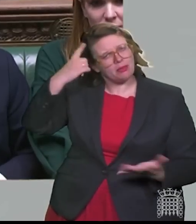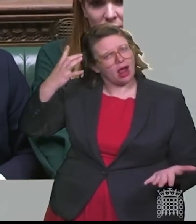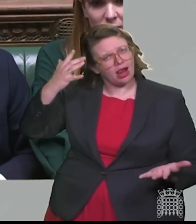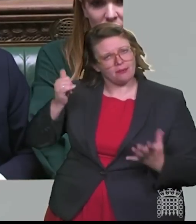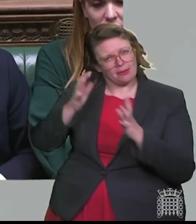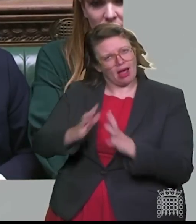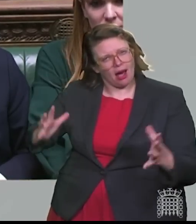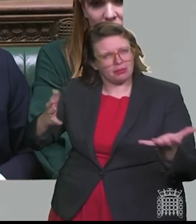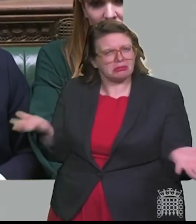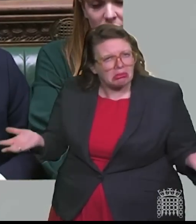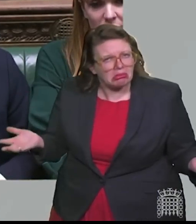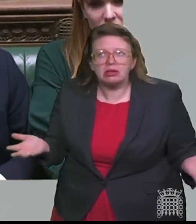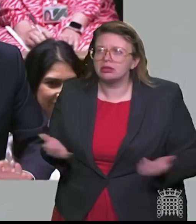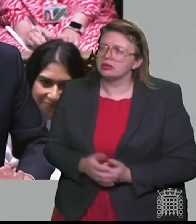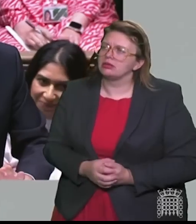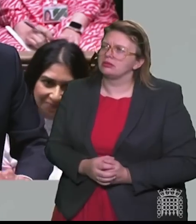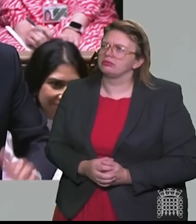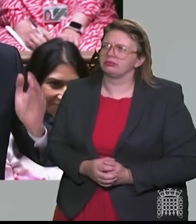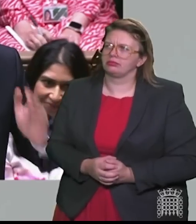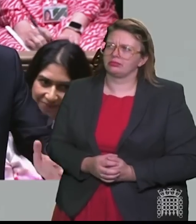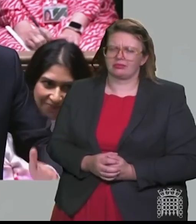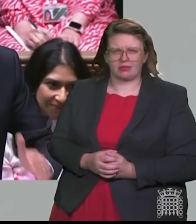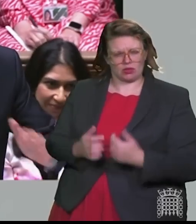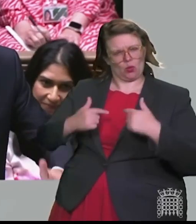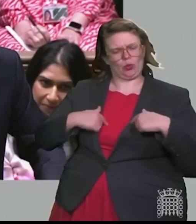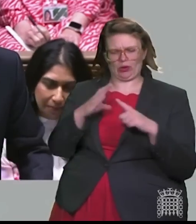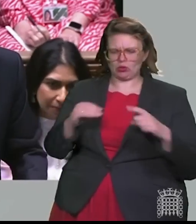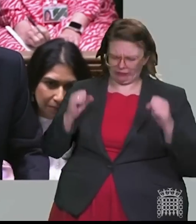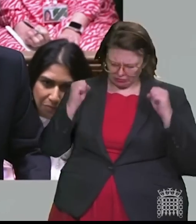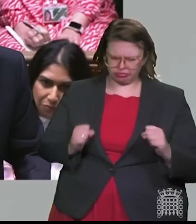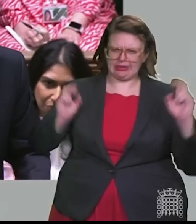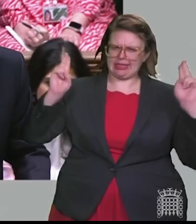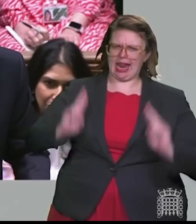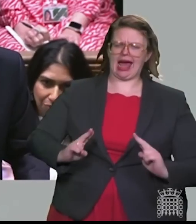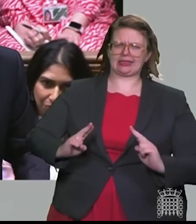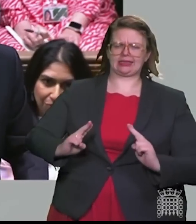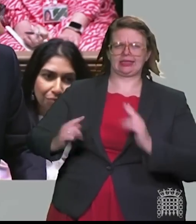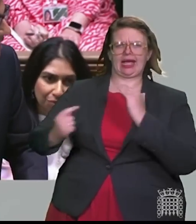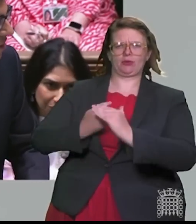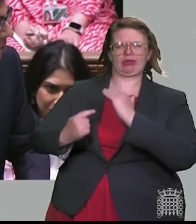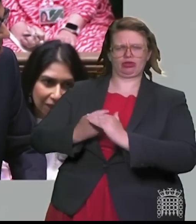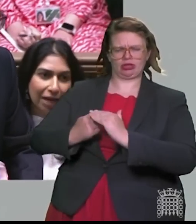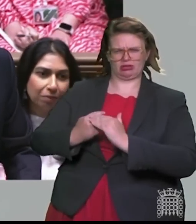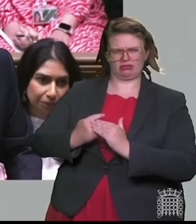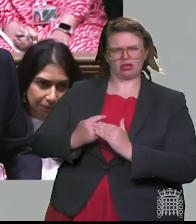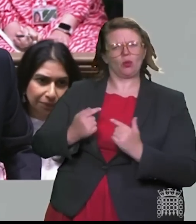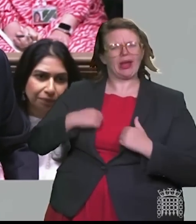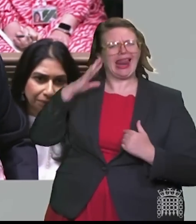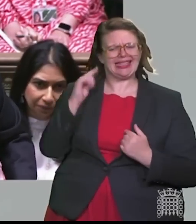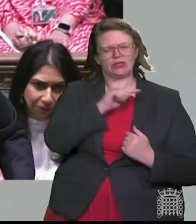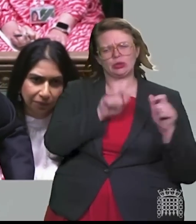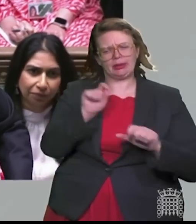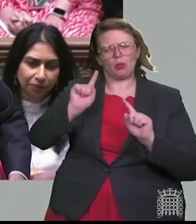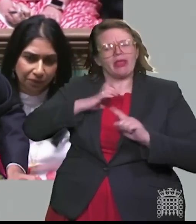go up, Mr. Speaker. So it's clear, whilst we're getting on with clamping down on legal migration, listening to the British public,